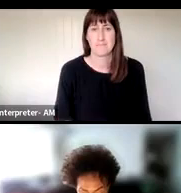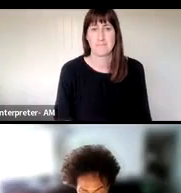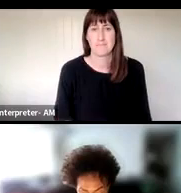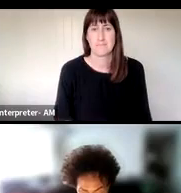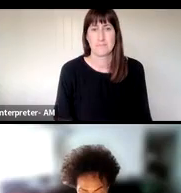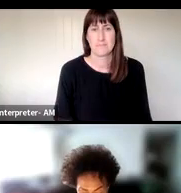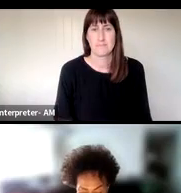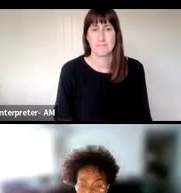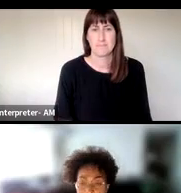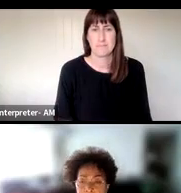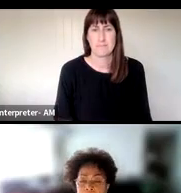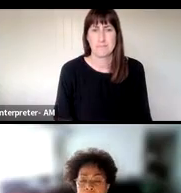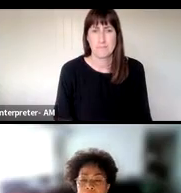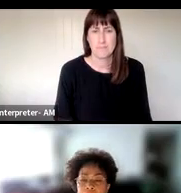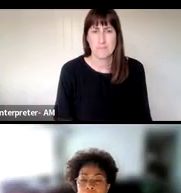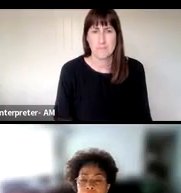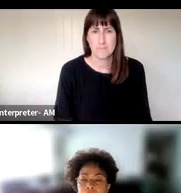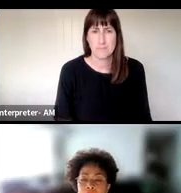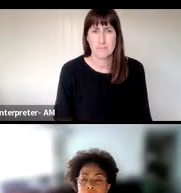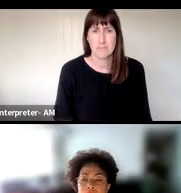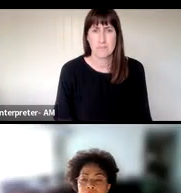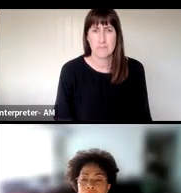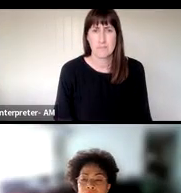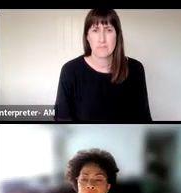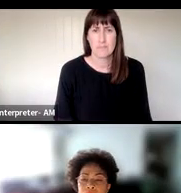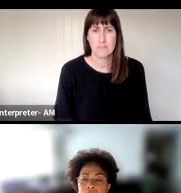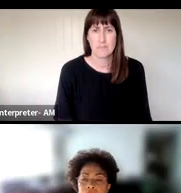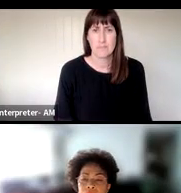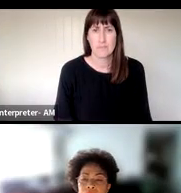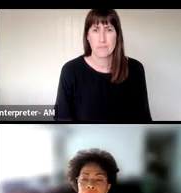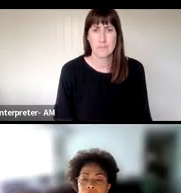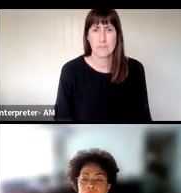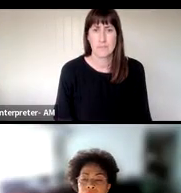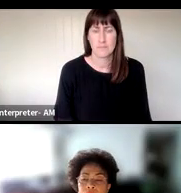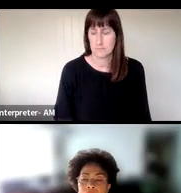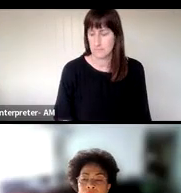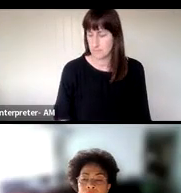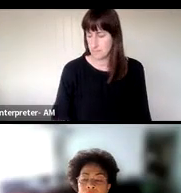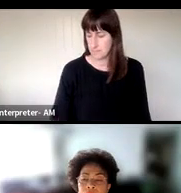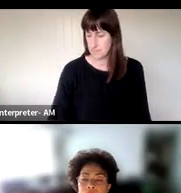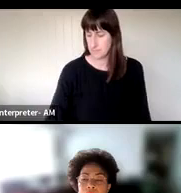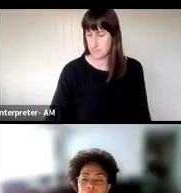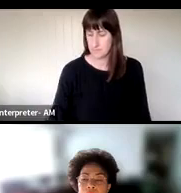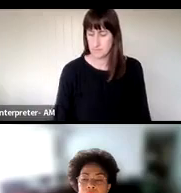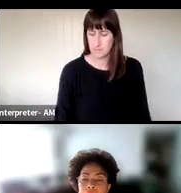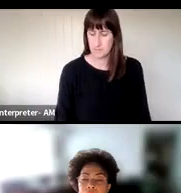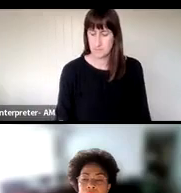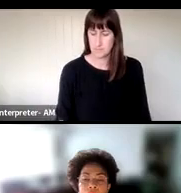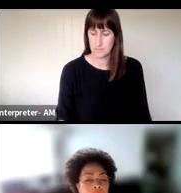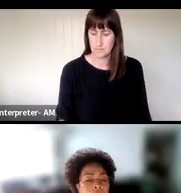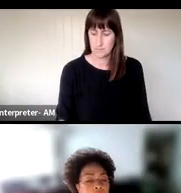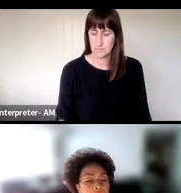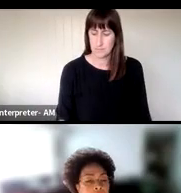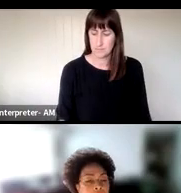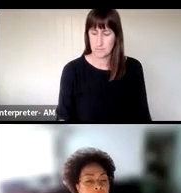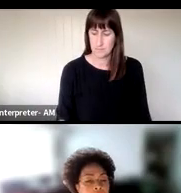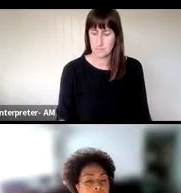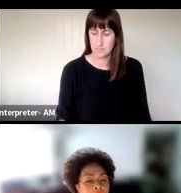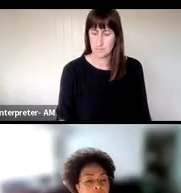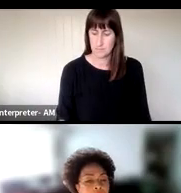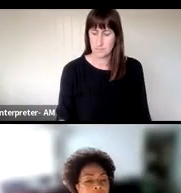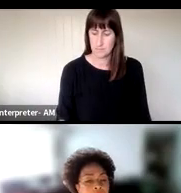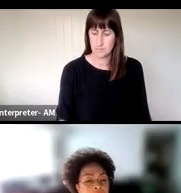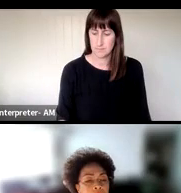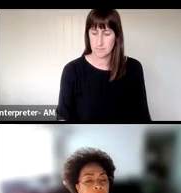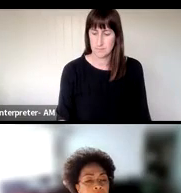Keeping New Zealand. In 2017, this action led a human rights complaint. Being keeping New Zealand has dynamic